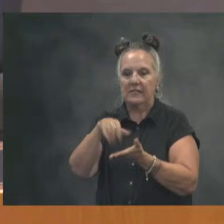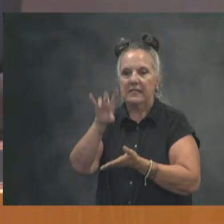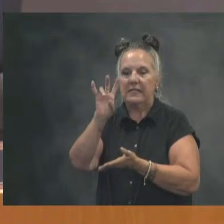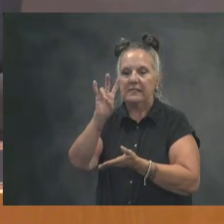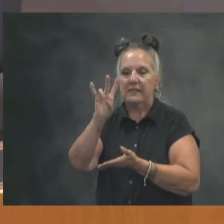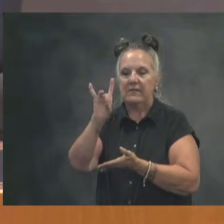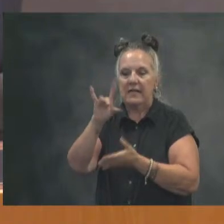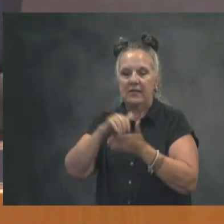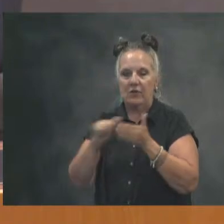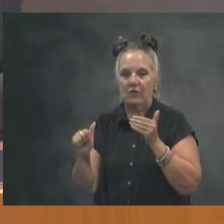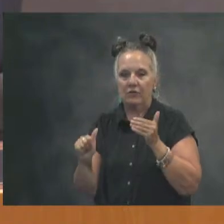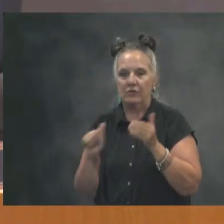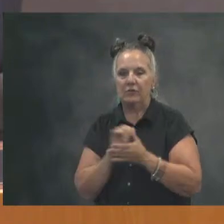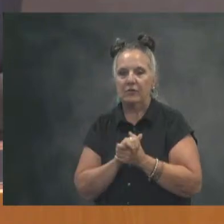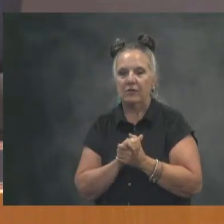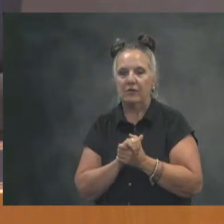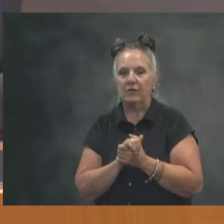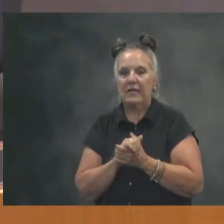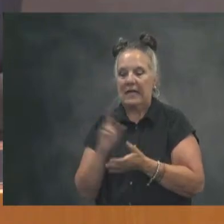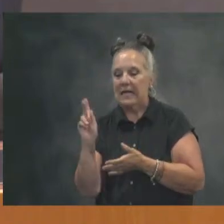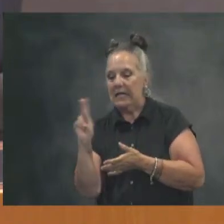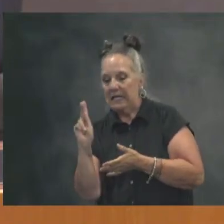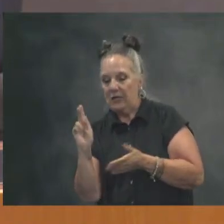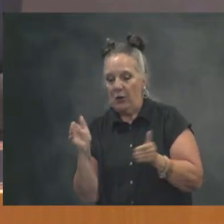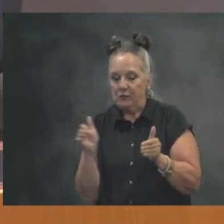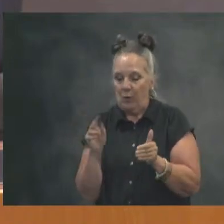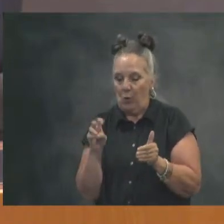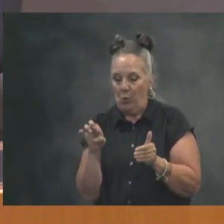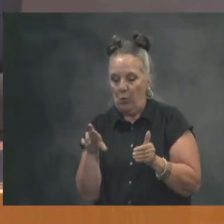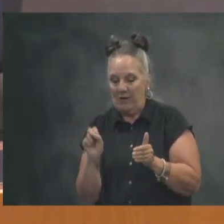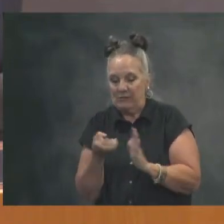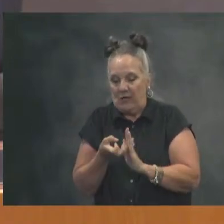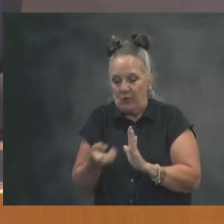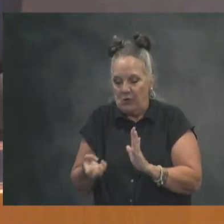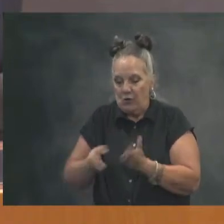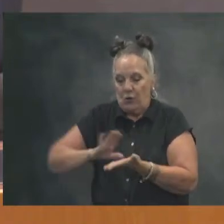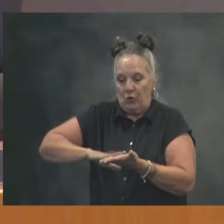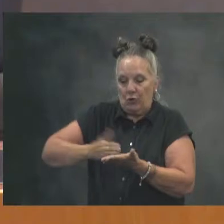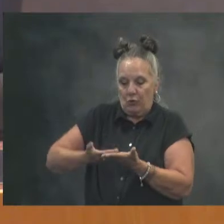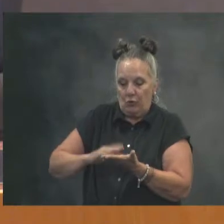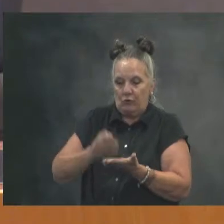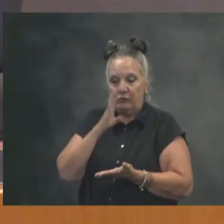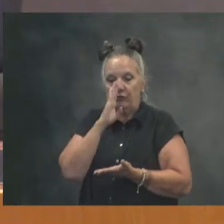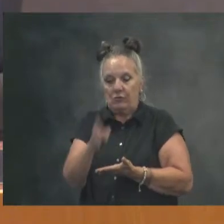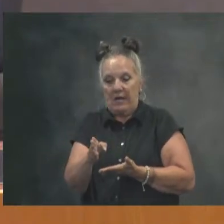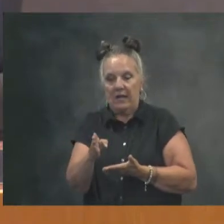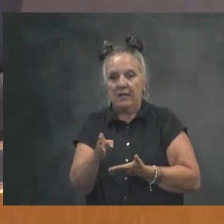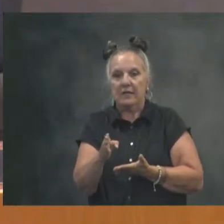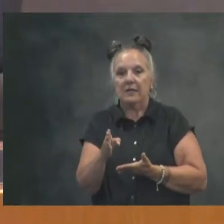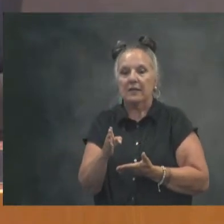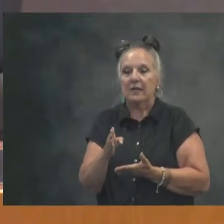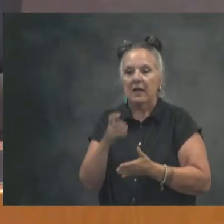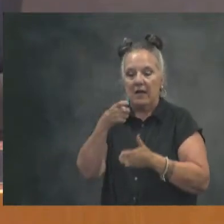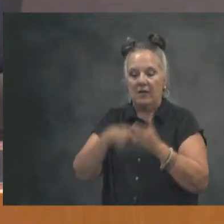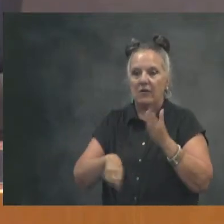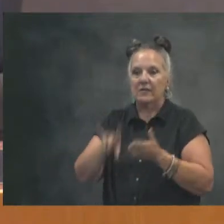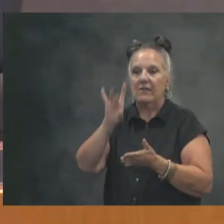$84,578. Kitchen, smallwares, and small equipment to Cooks Direct Incorporated at a cost of